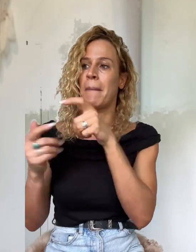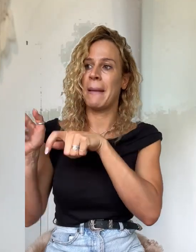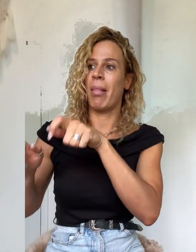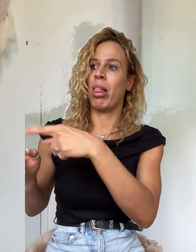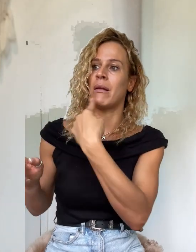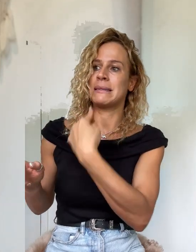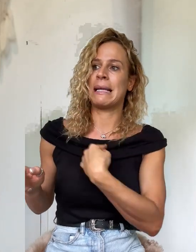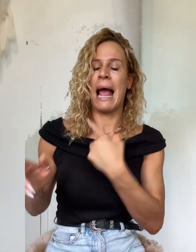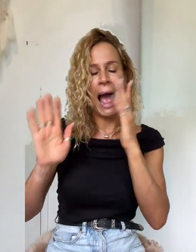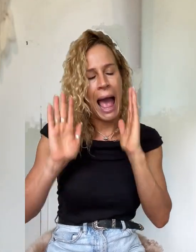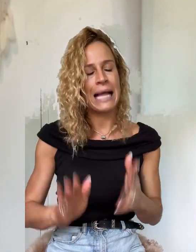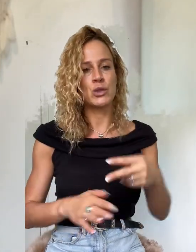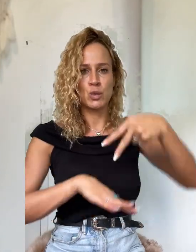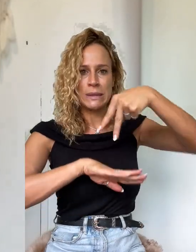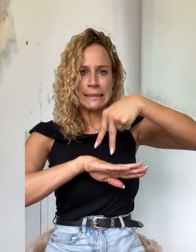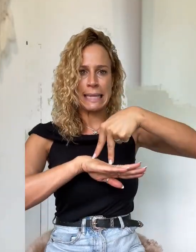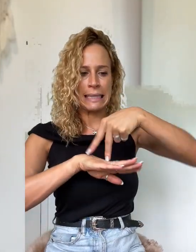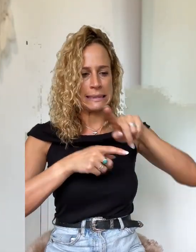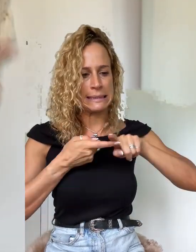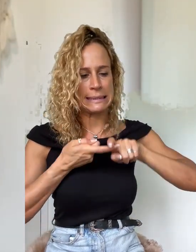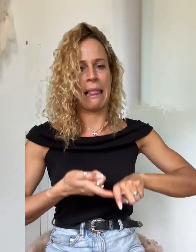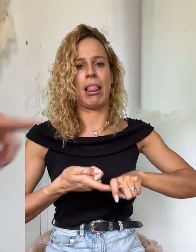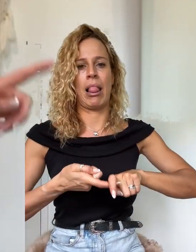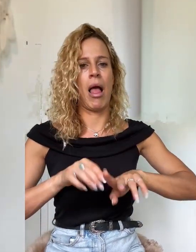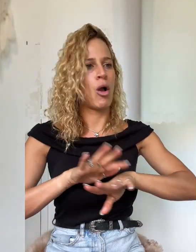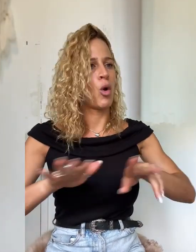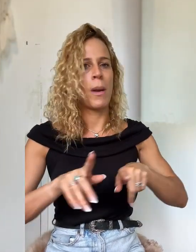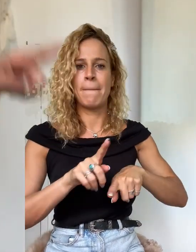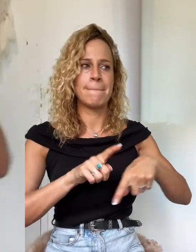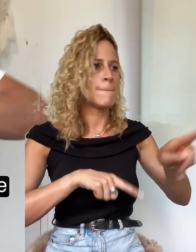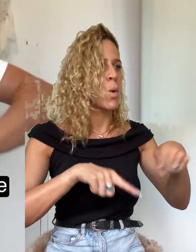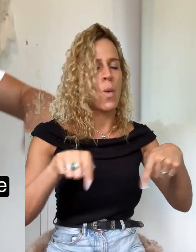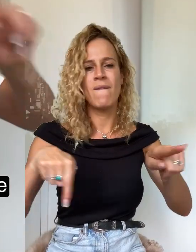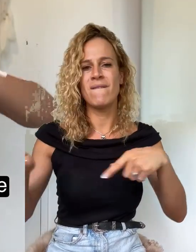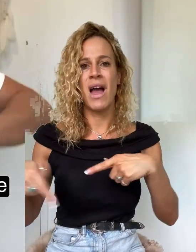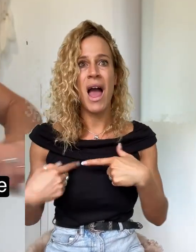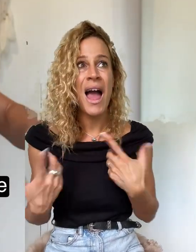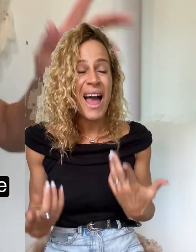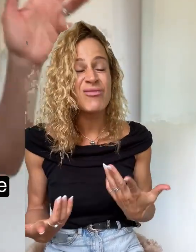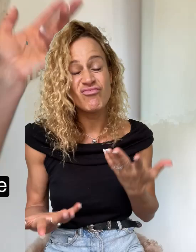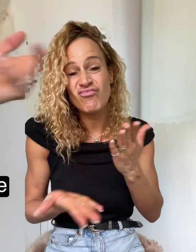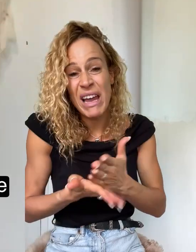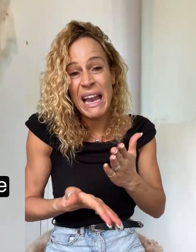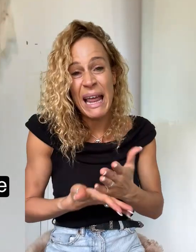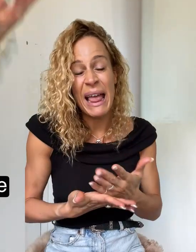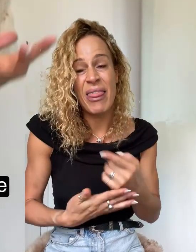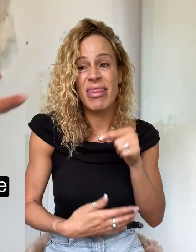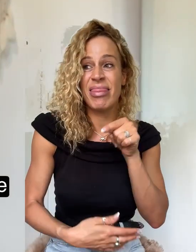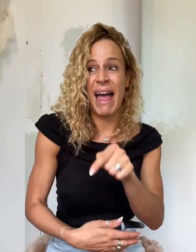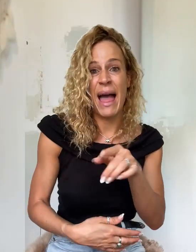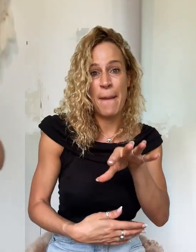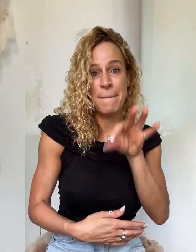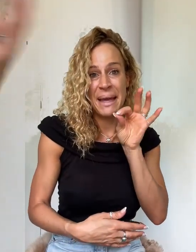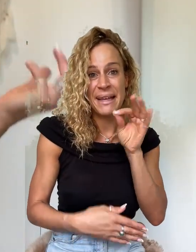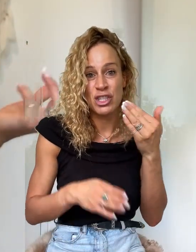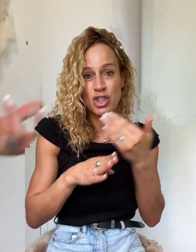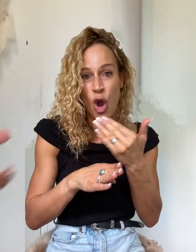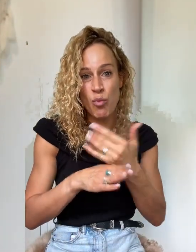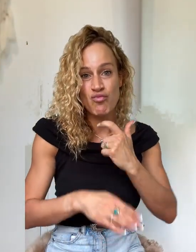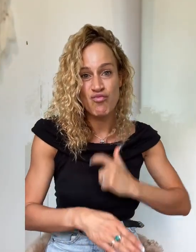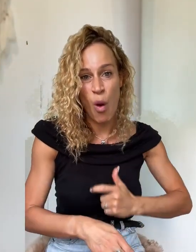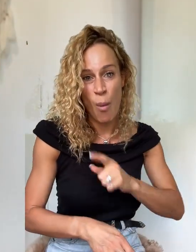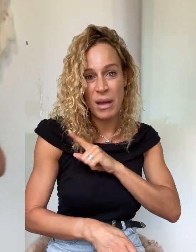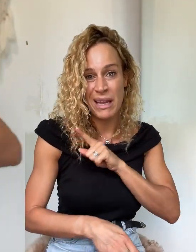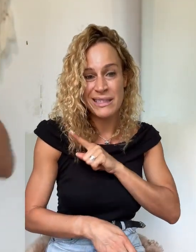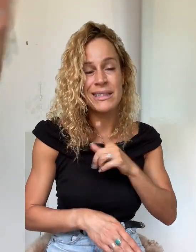the perks of doing promotional modelling is that you had the freedom to kind of wander around and explore. I got to talk to